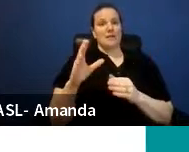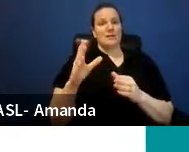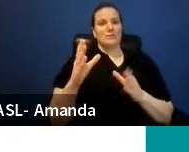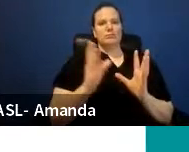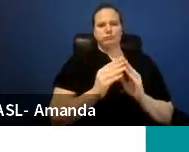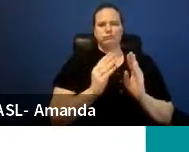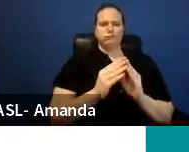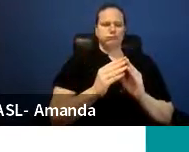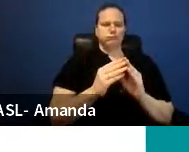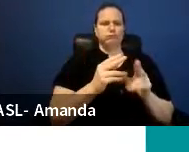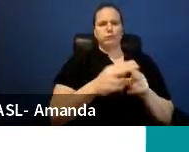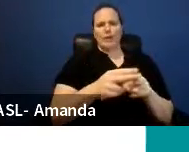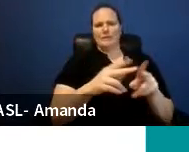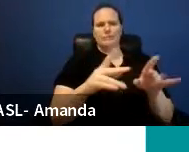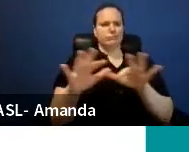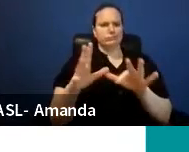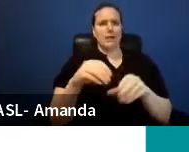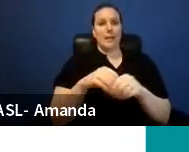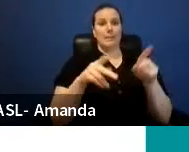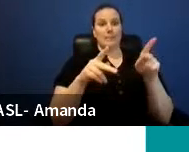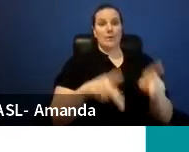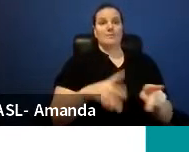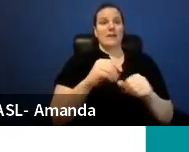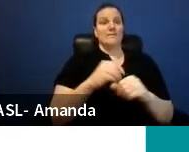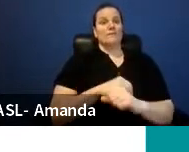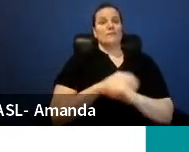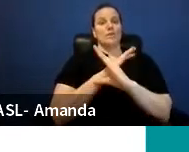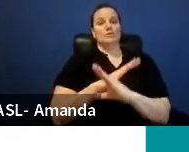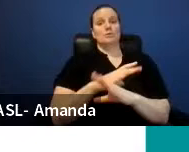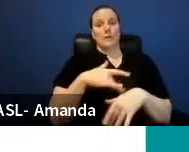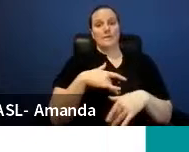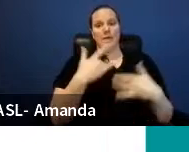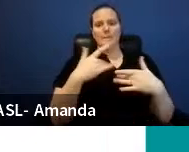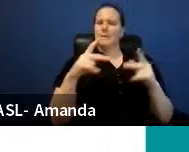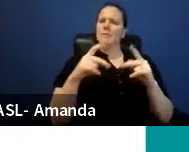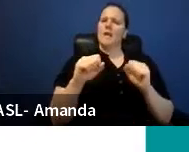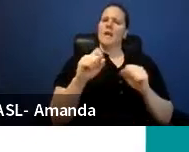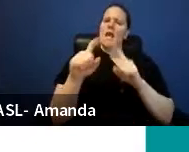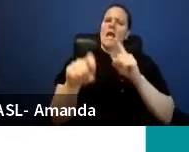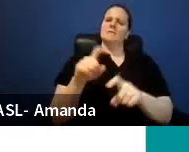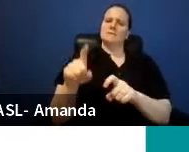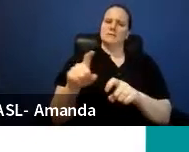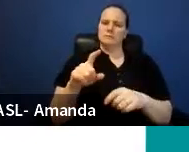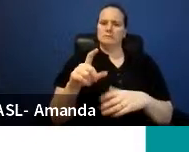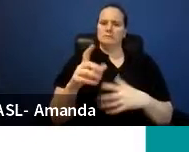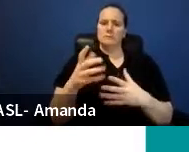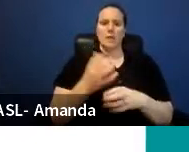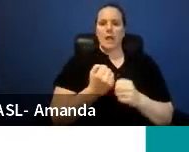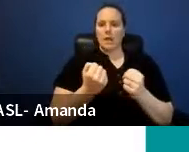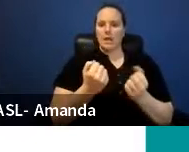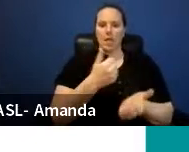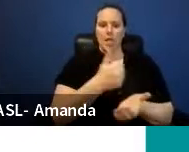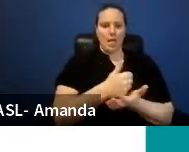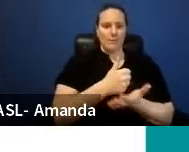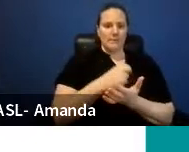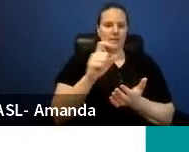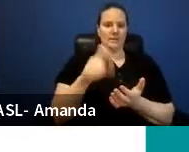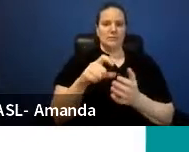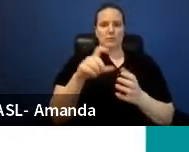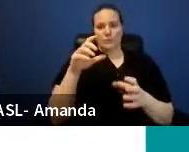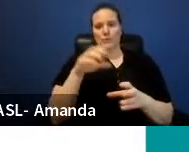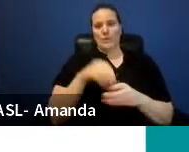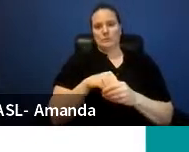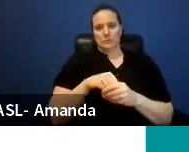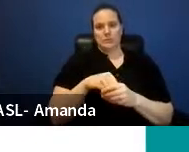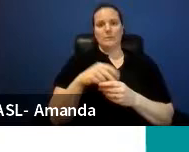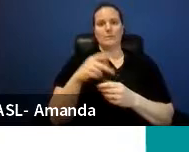as well as other in-person and virtual events for people to ask questions and to get any assistance they need in participating in